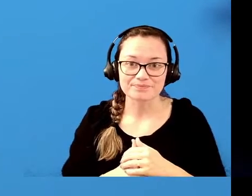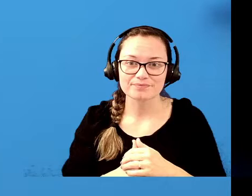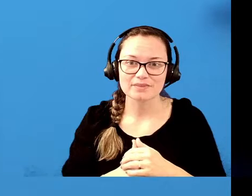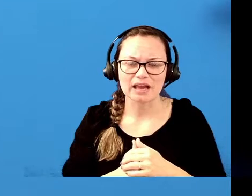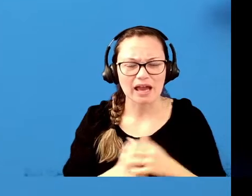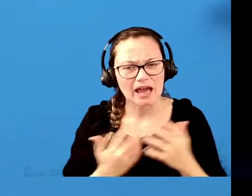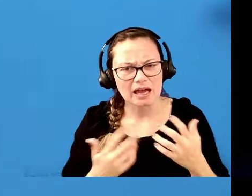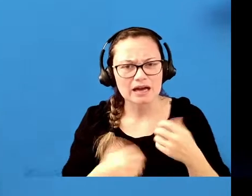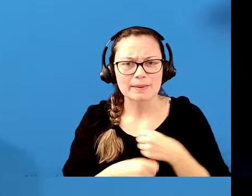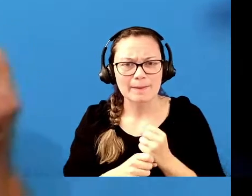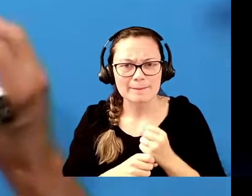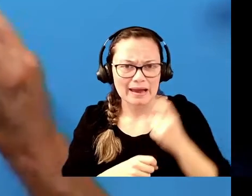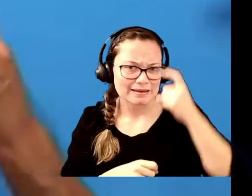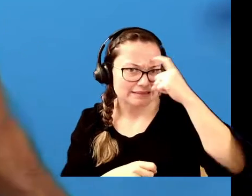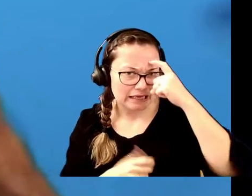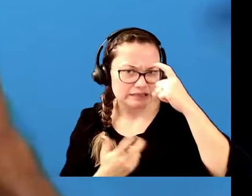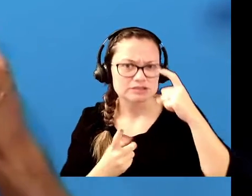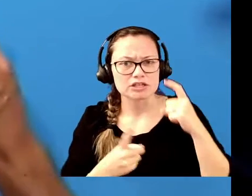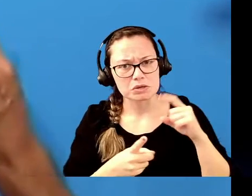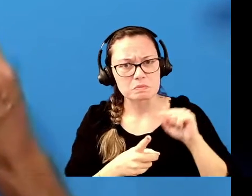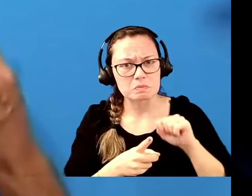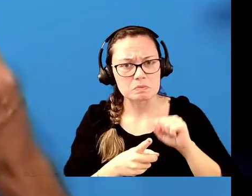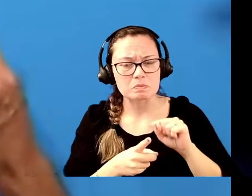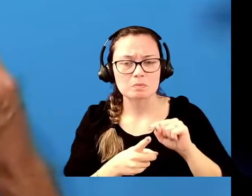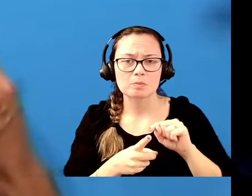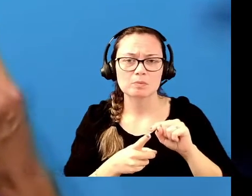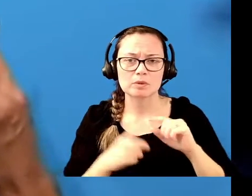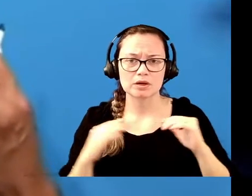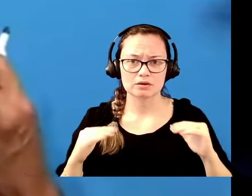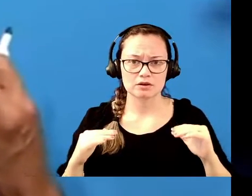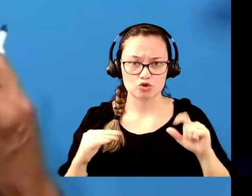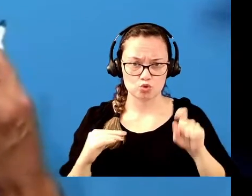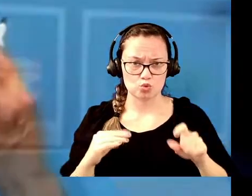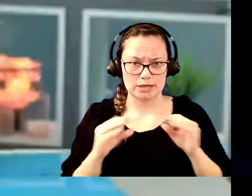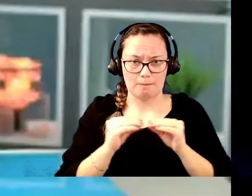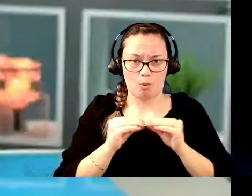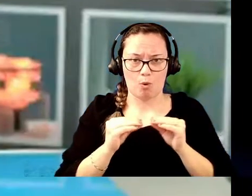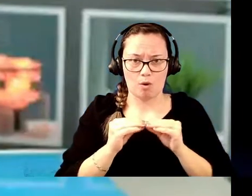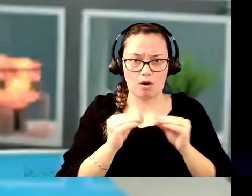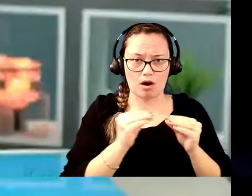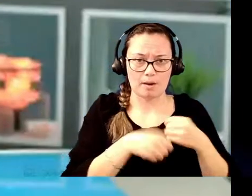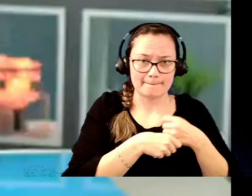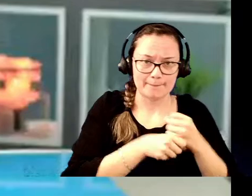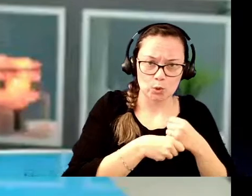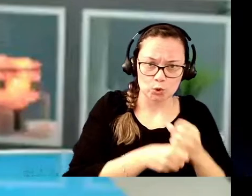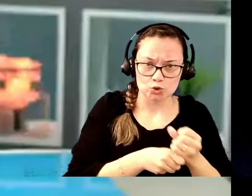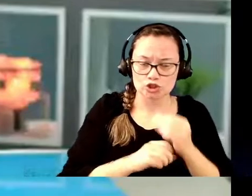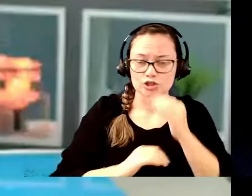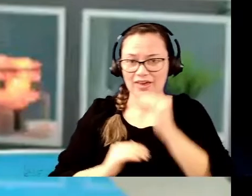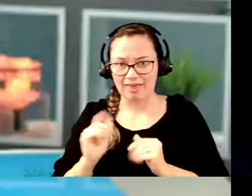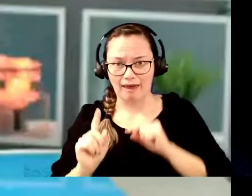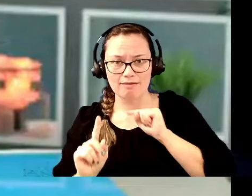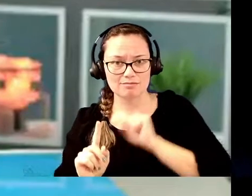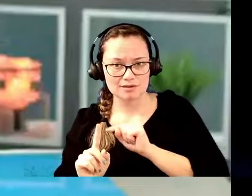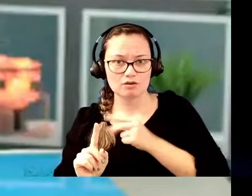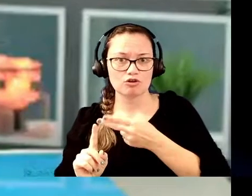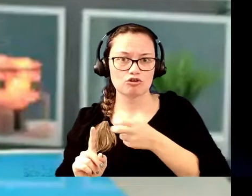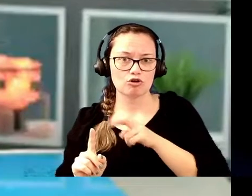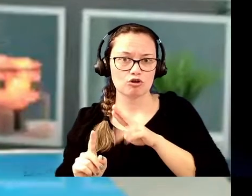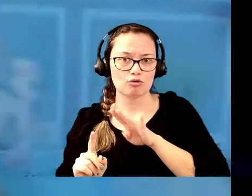sense that, the organisms, there has to be more producers than herbivores to make sure that the herbivores do not run out of